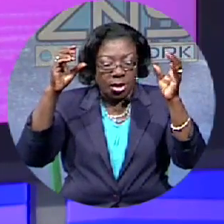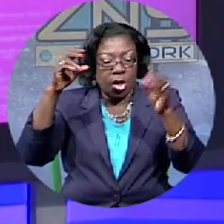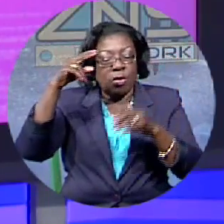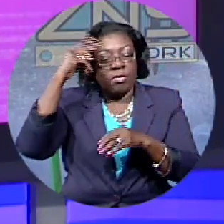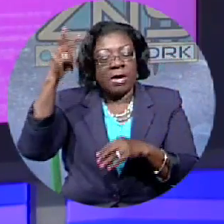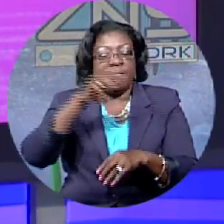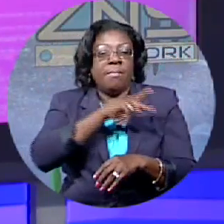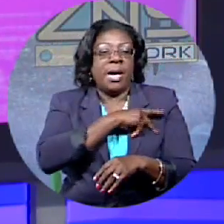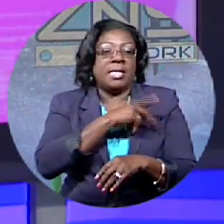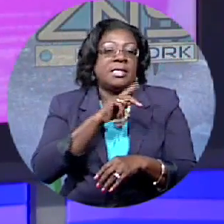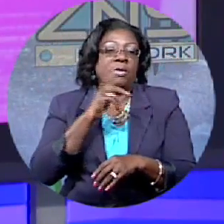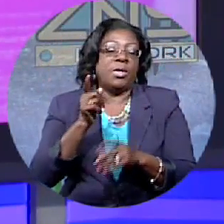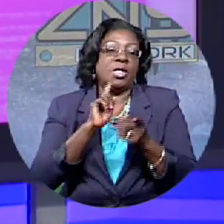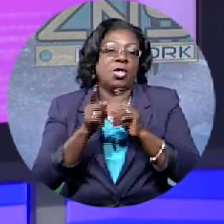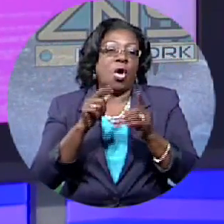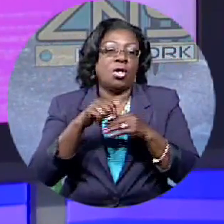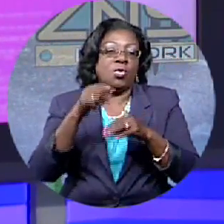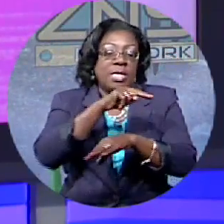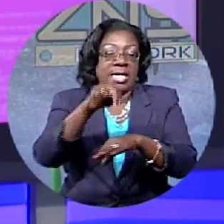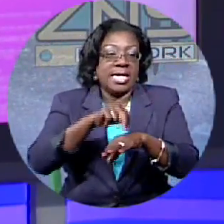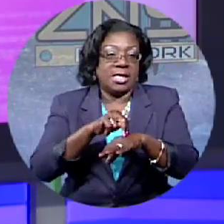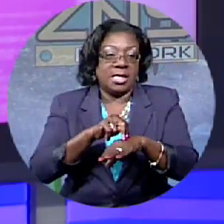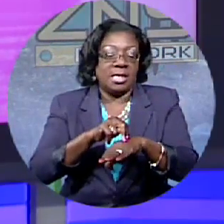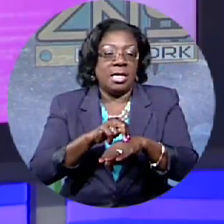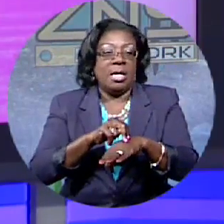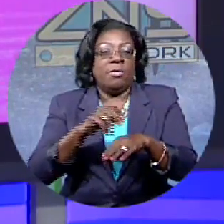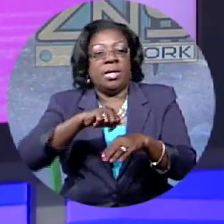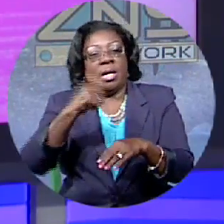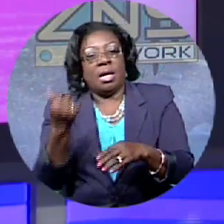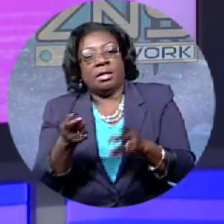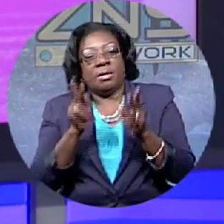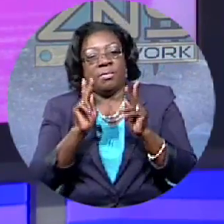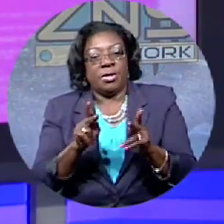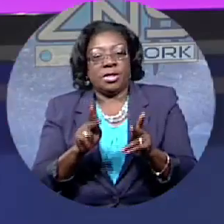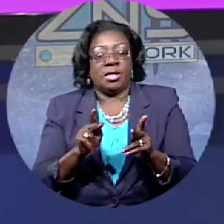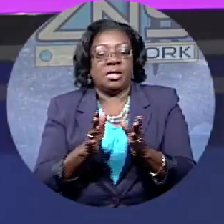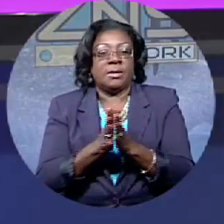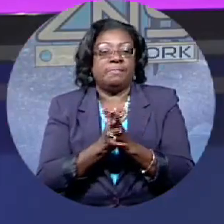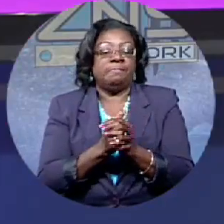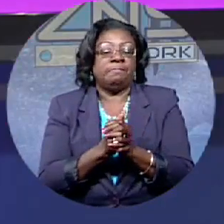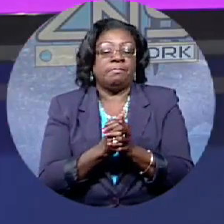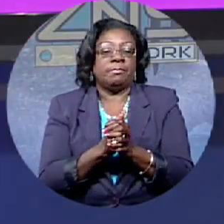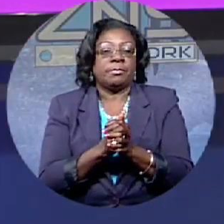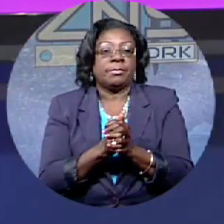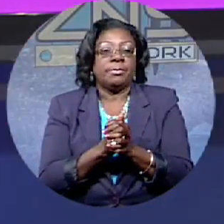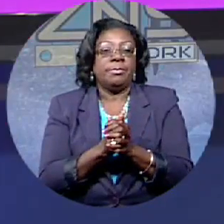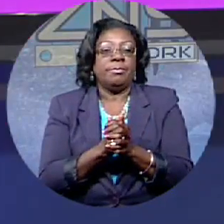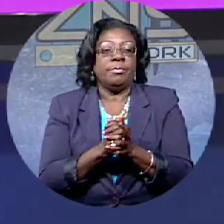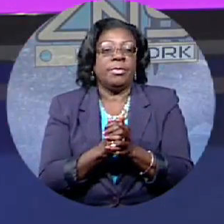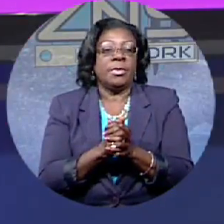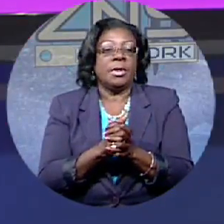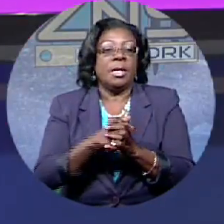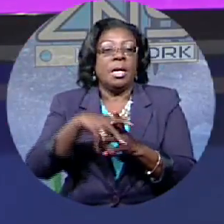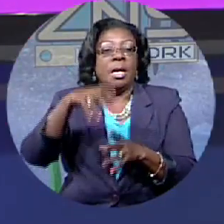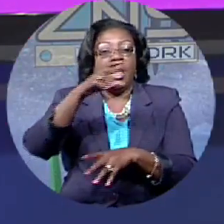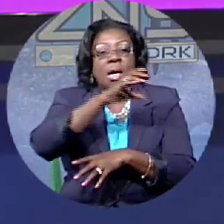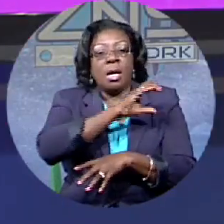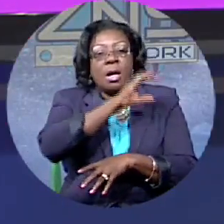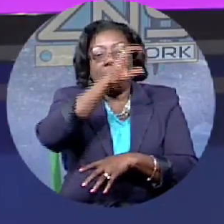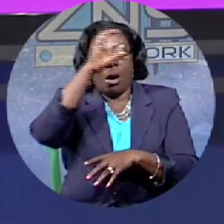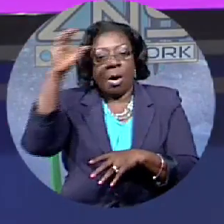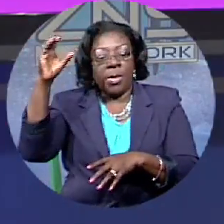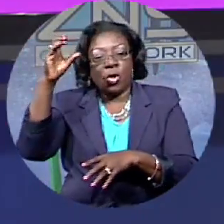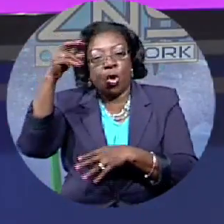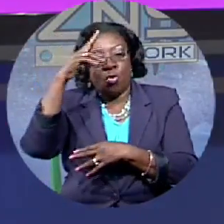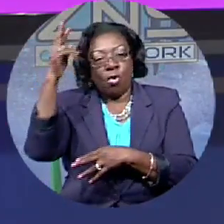Patterson is expected to address the nation along with participation from other ministers. Commodore Roderick Bowe says morale